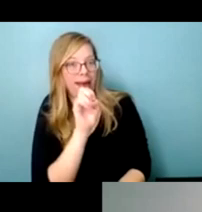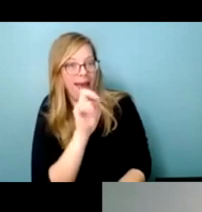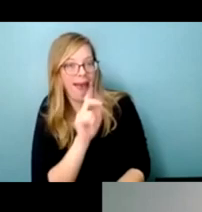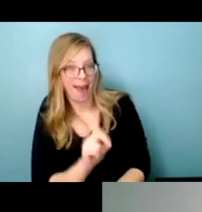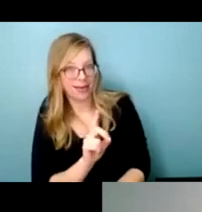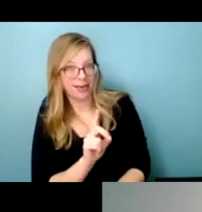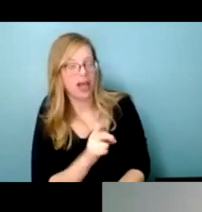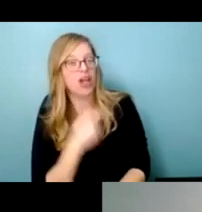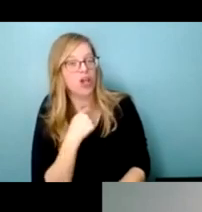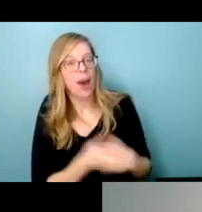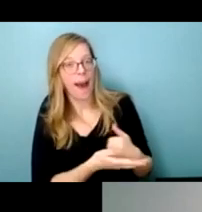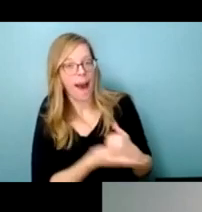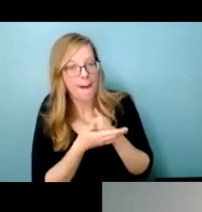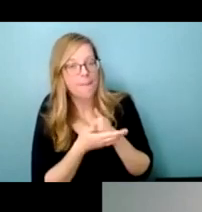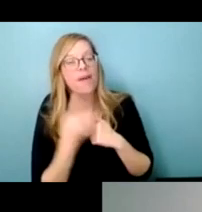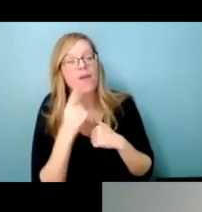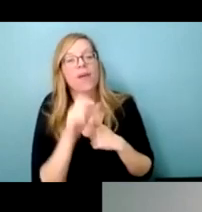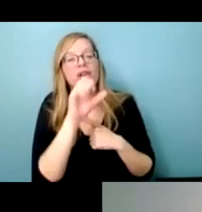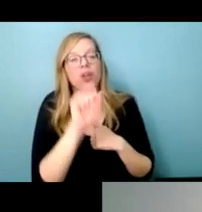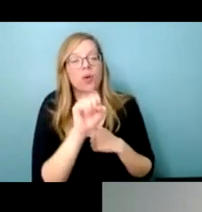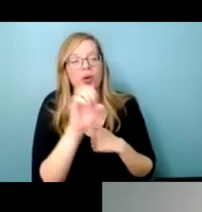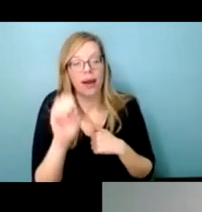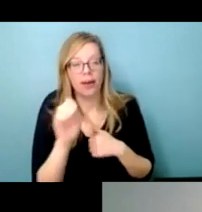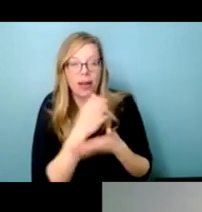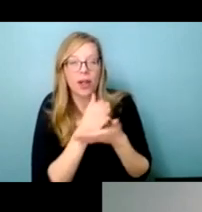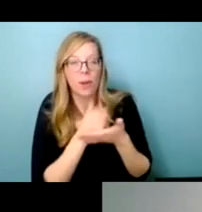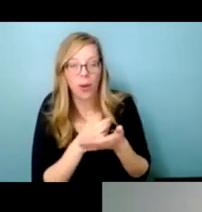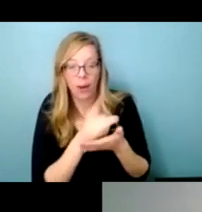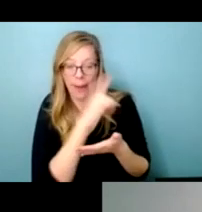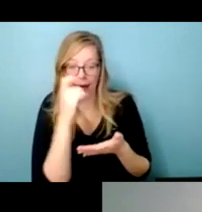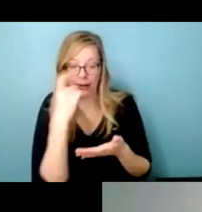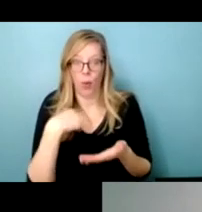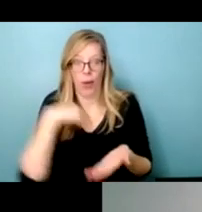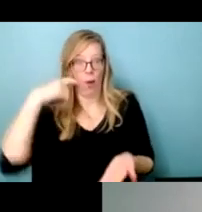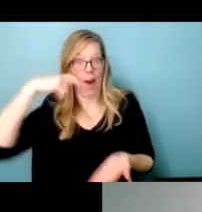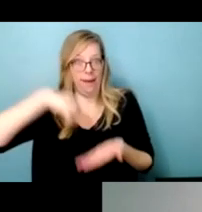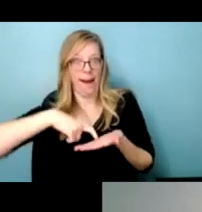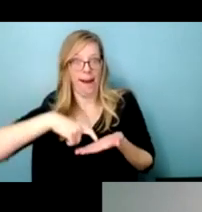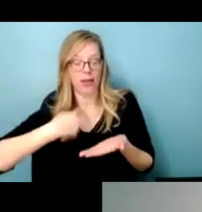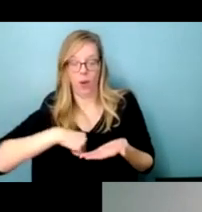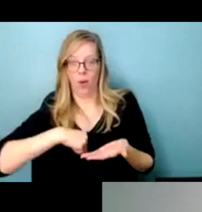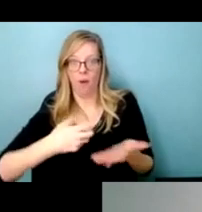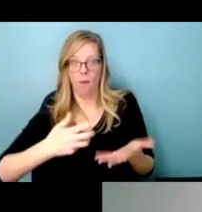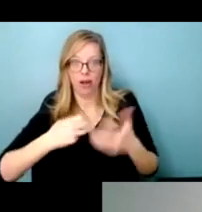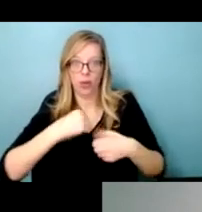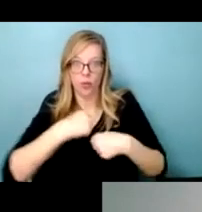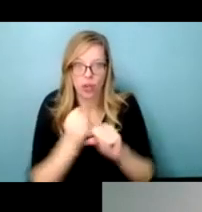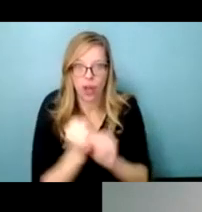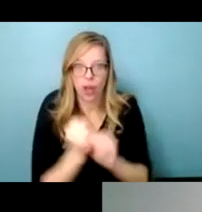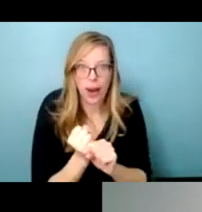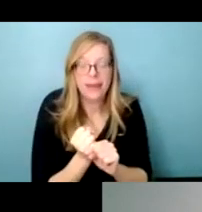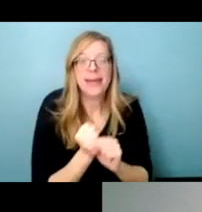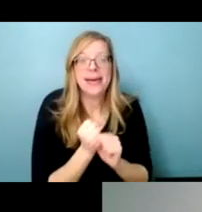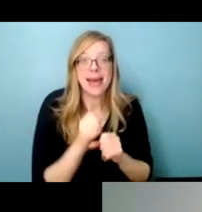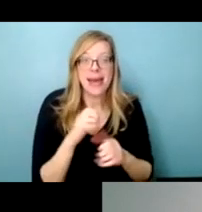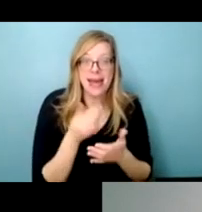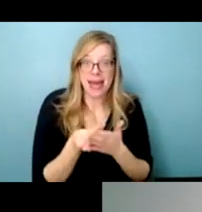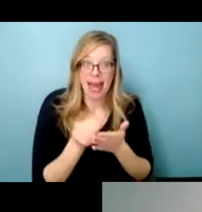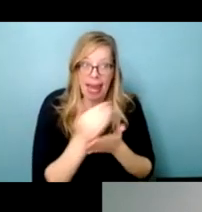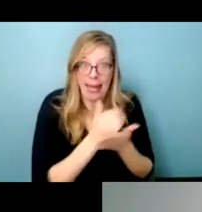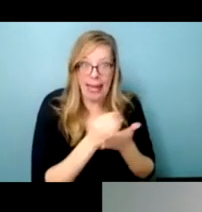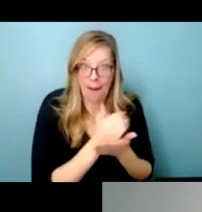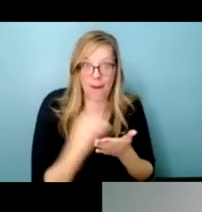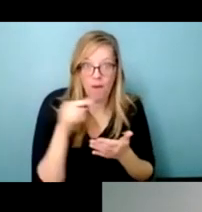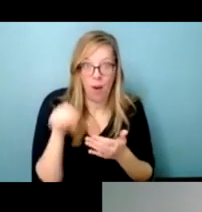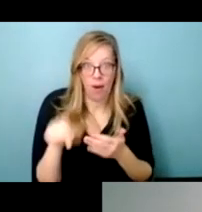social enterprise component, because we recognize that we want to be able to generate income for our families. We don't always want to be